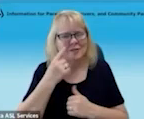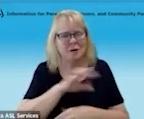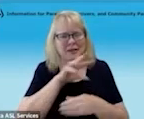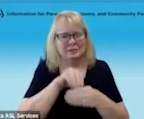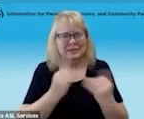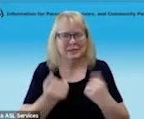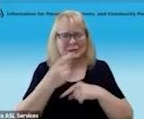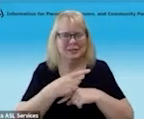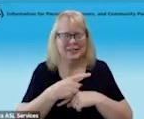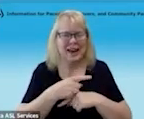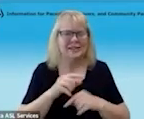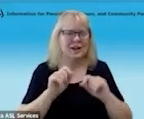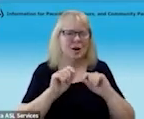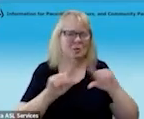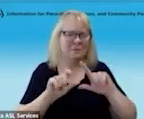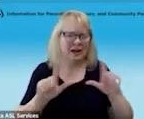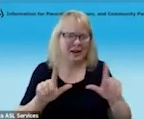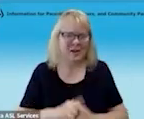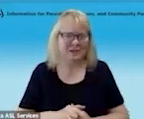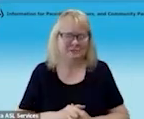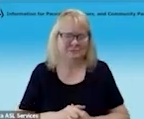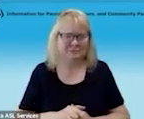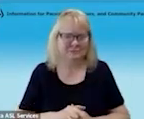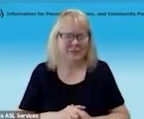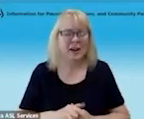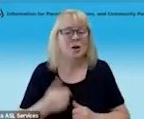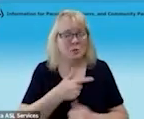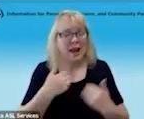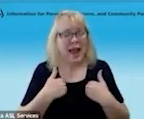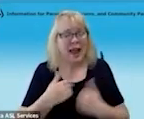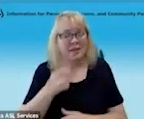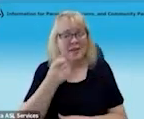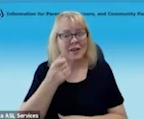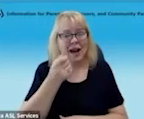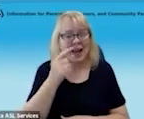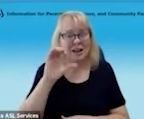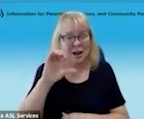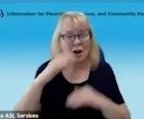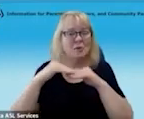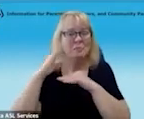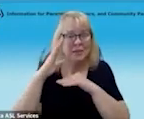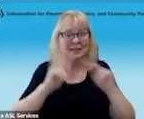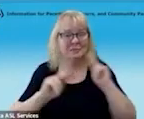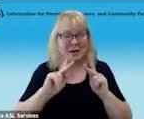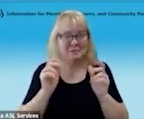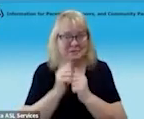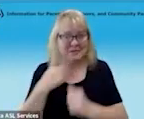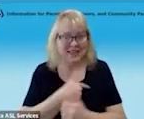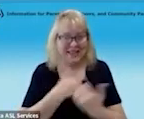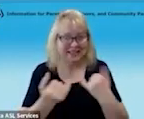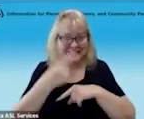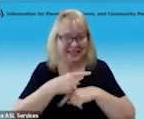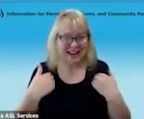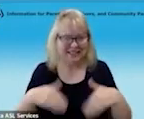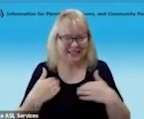us today. Wow. I also want to thank all of the operating divisions within the